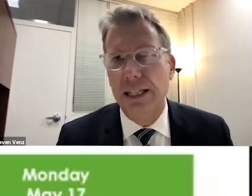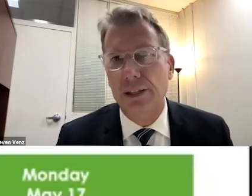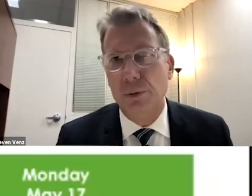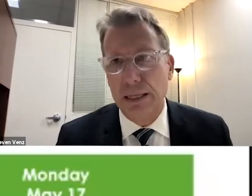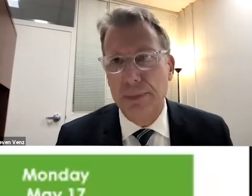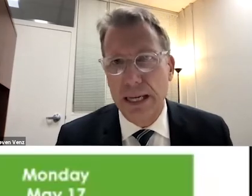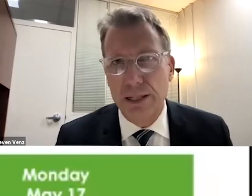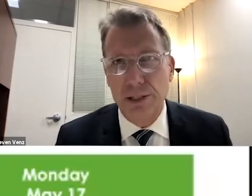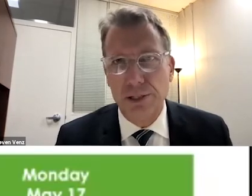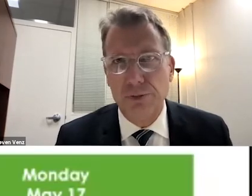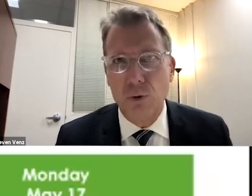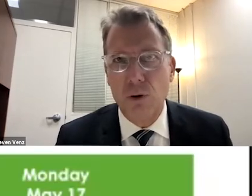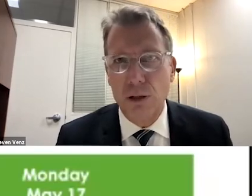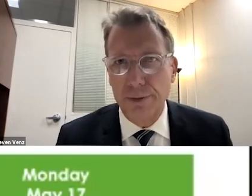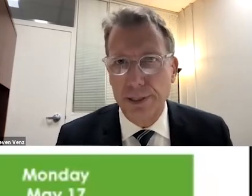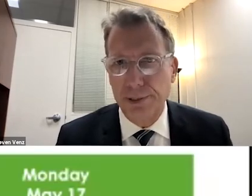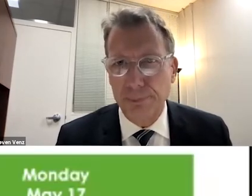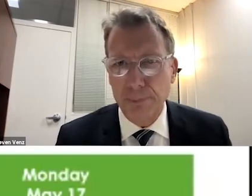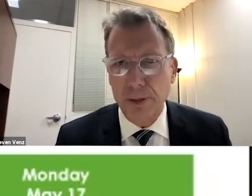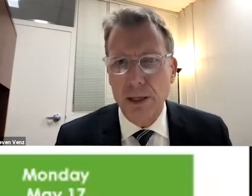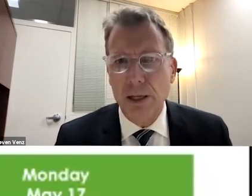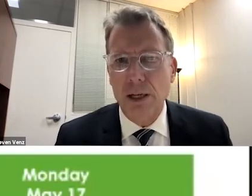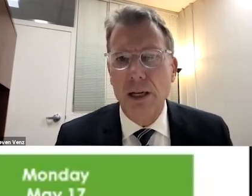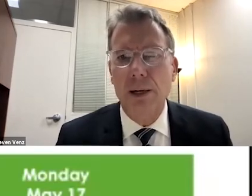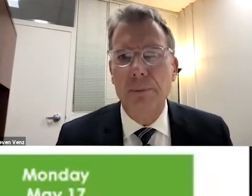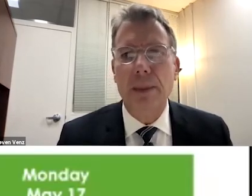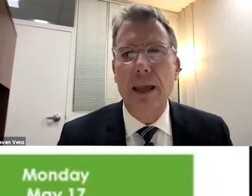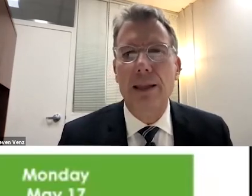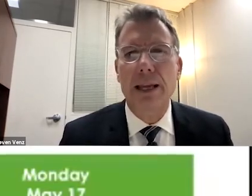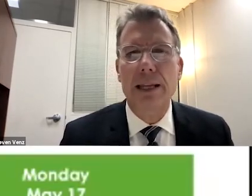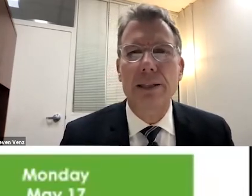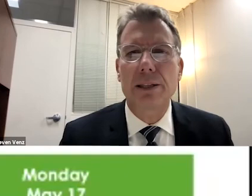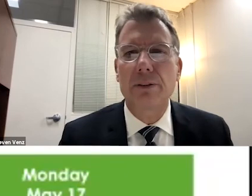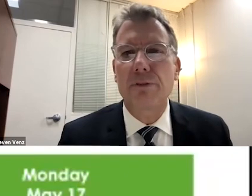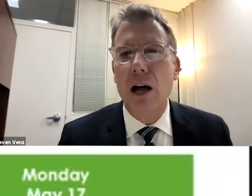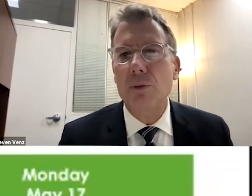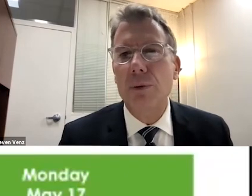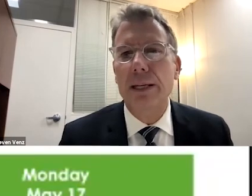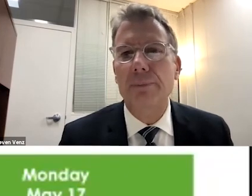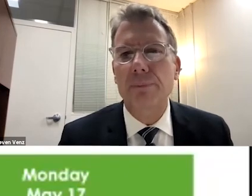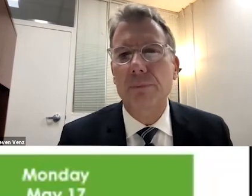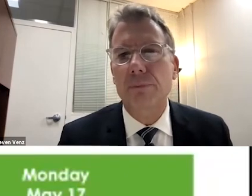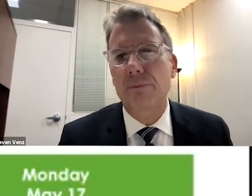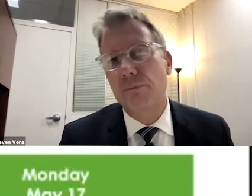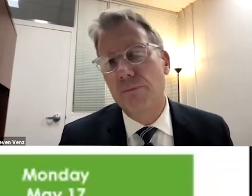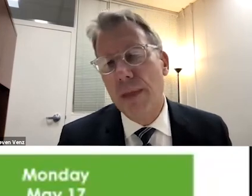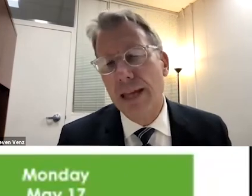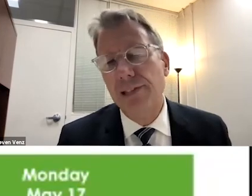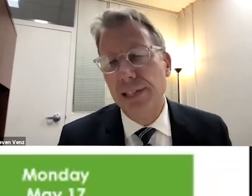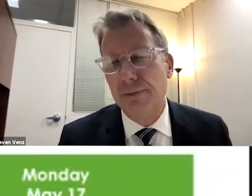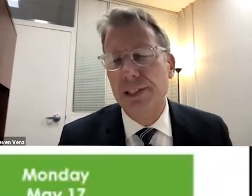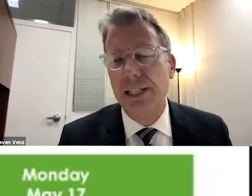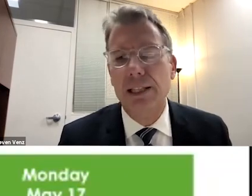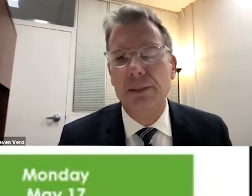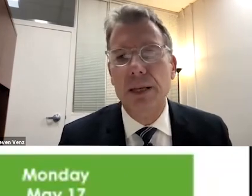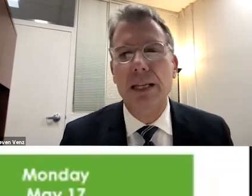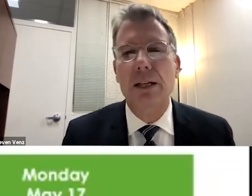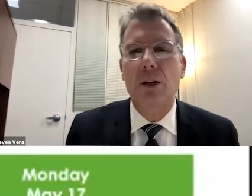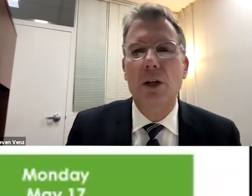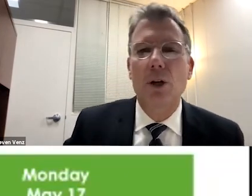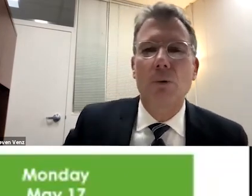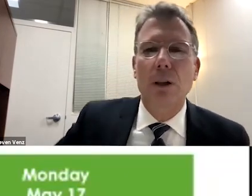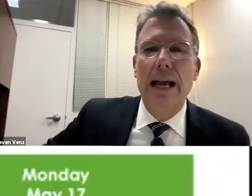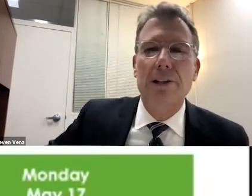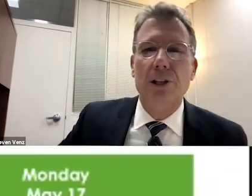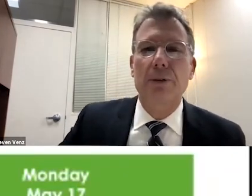as getting the recommendations for all of this. And then the following May 17th